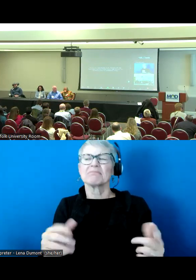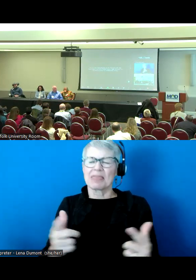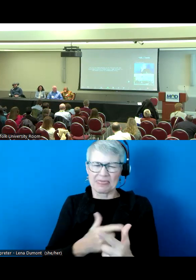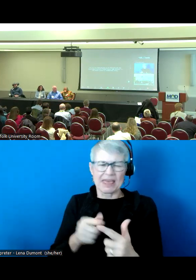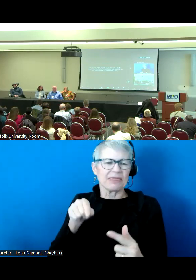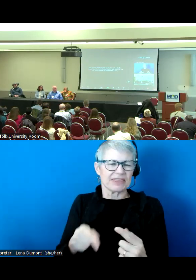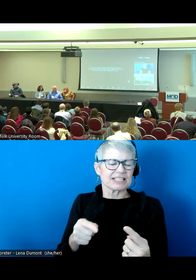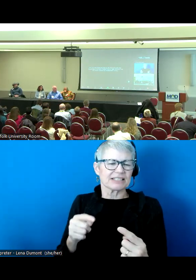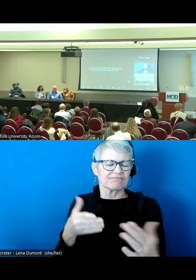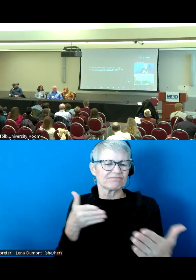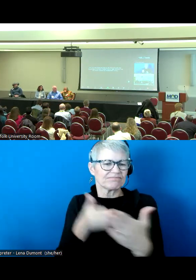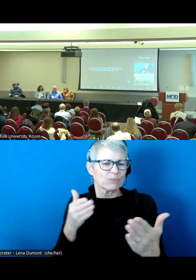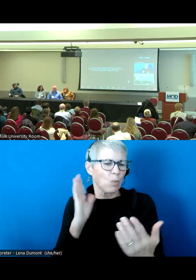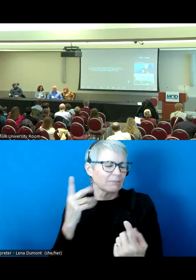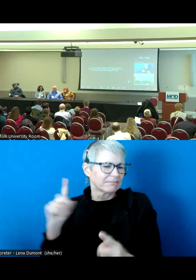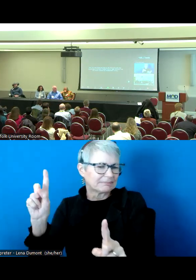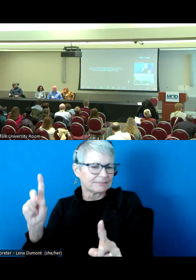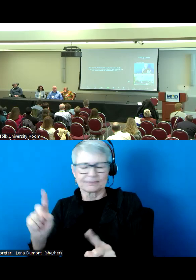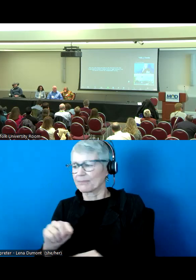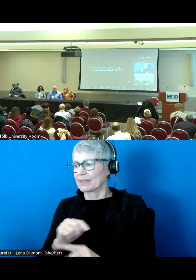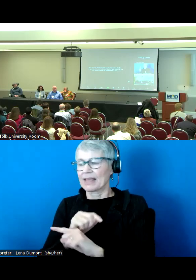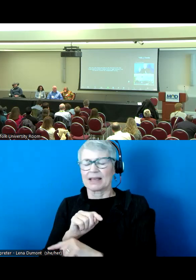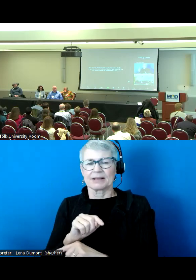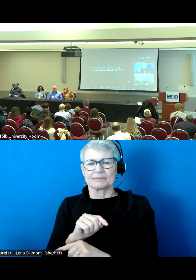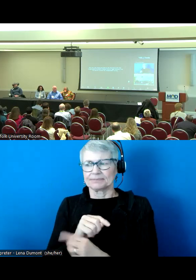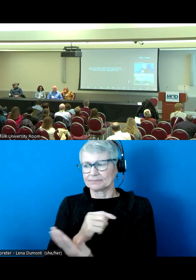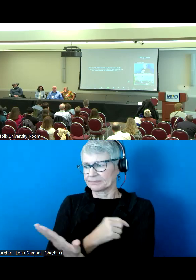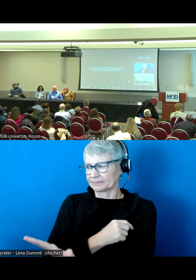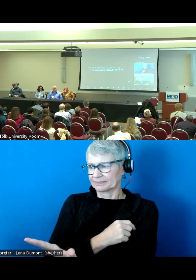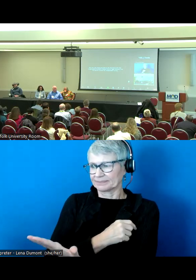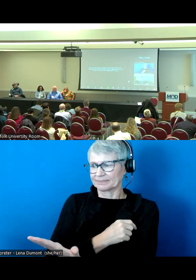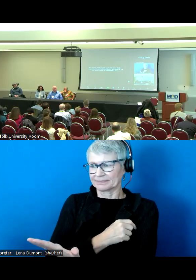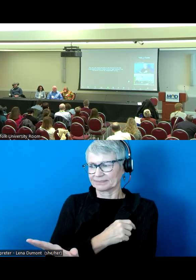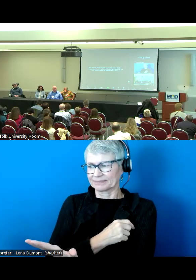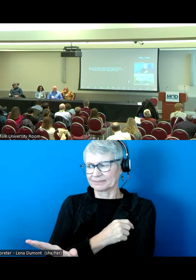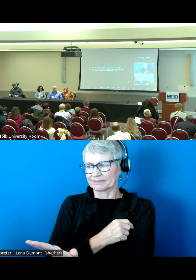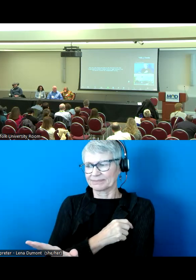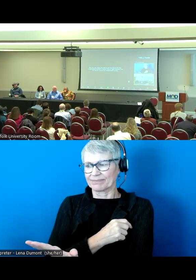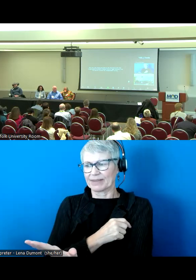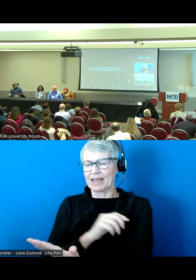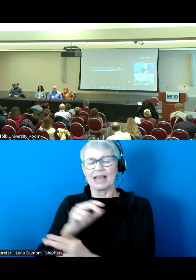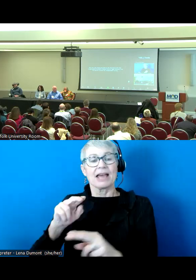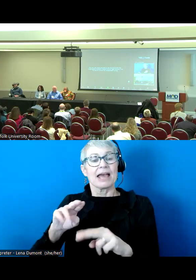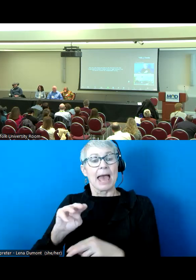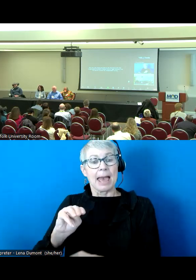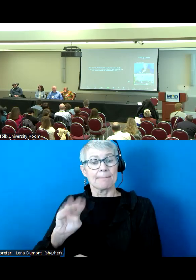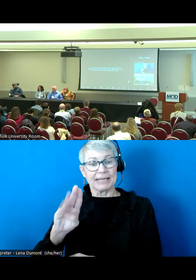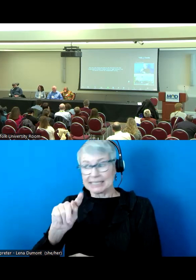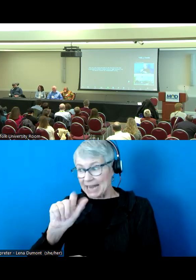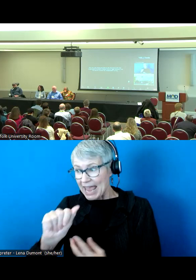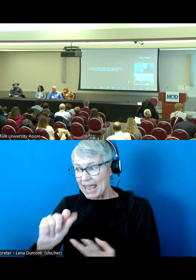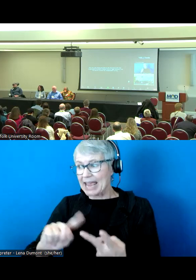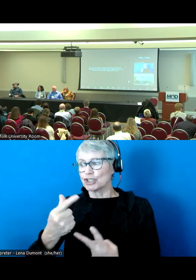This film was made possible by the Massachusetts Bay Transportation Authority, Greater Boston Legal Services, and the Boston Center for Independent